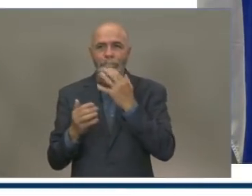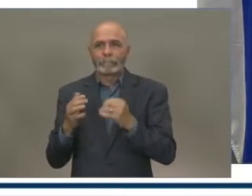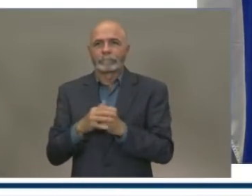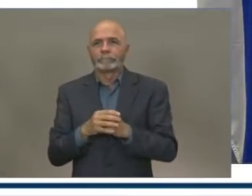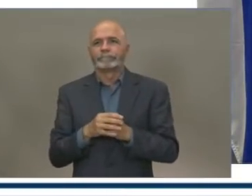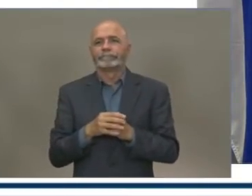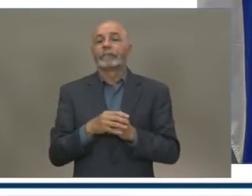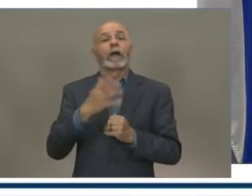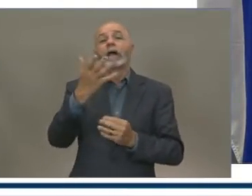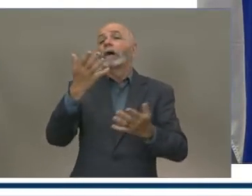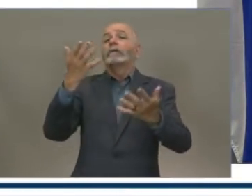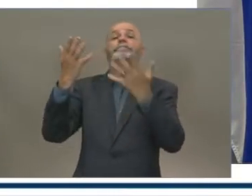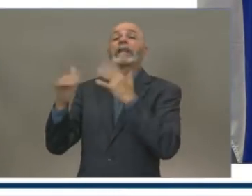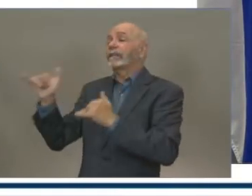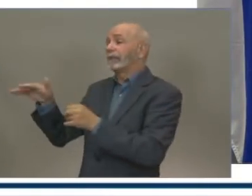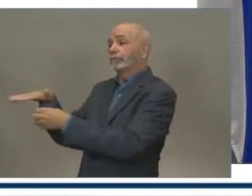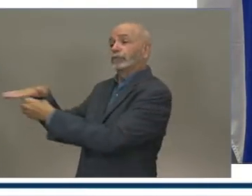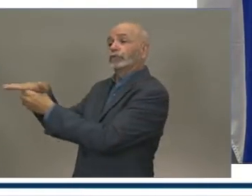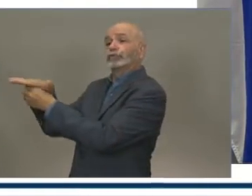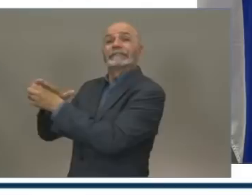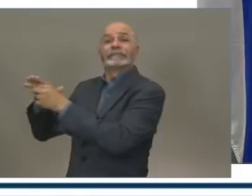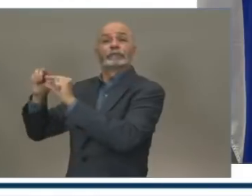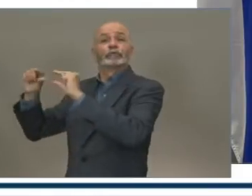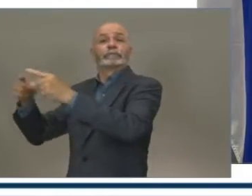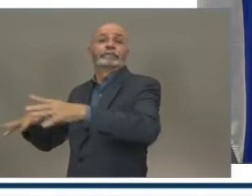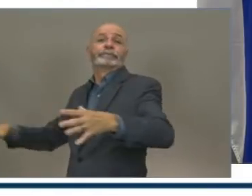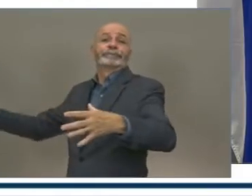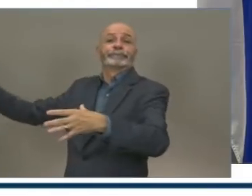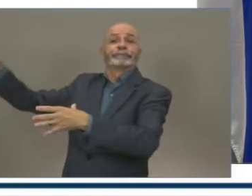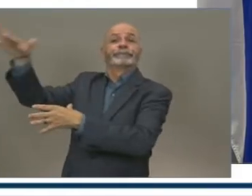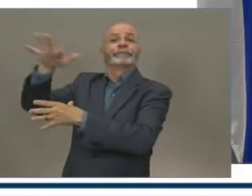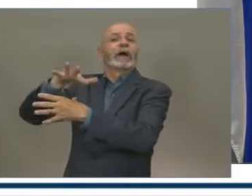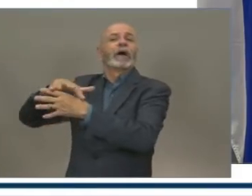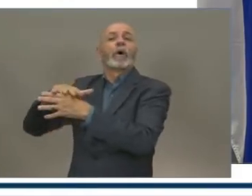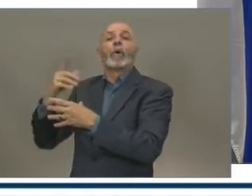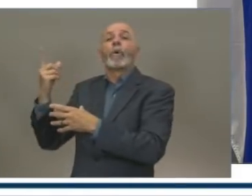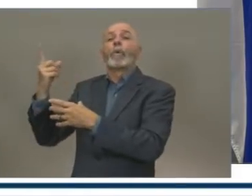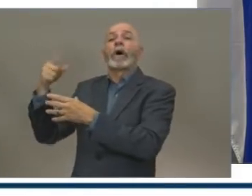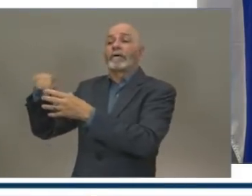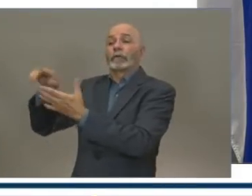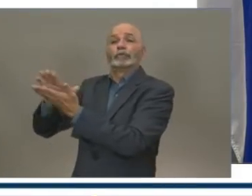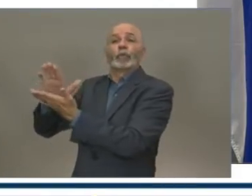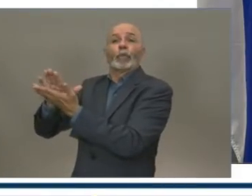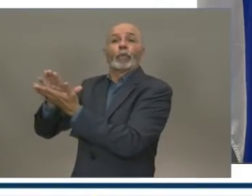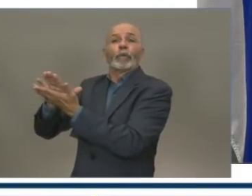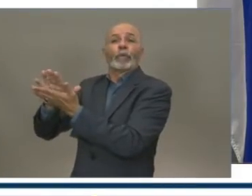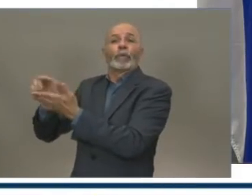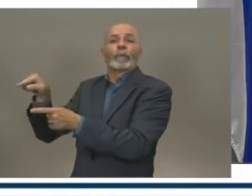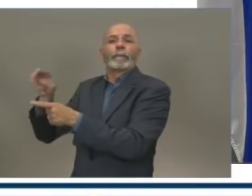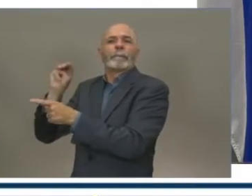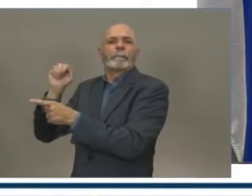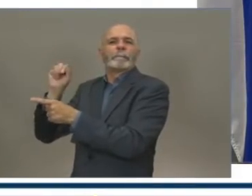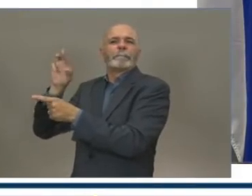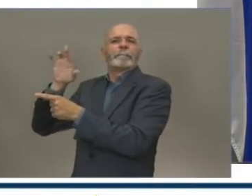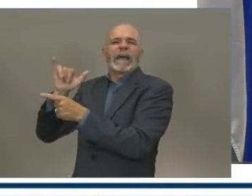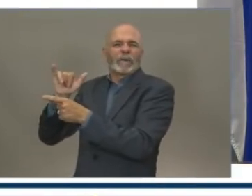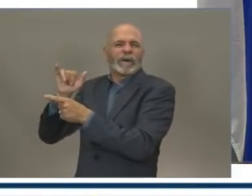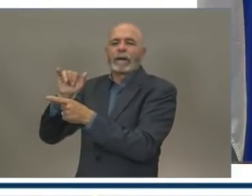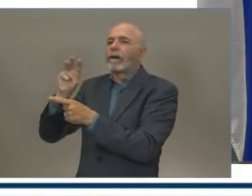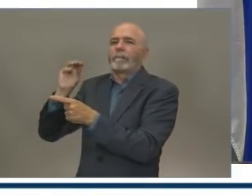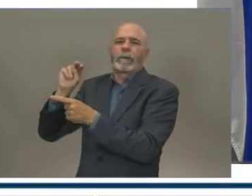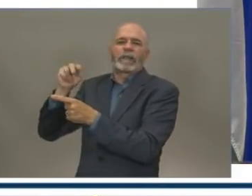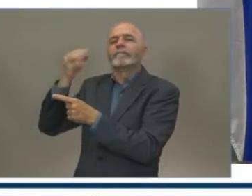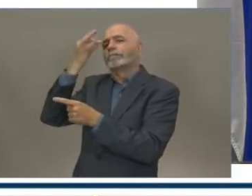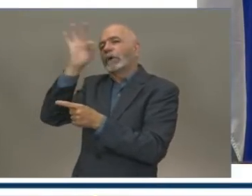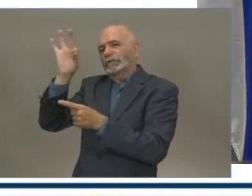what the activity is in the surrounding community. A school like Marymount, because it's a French language school,